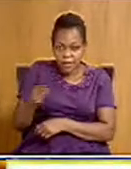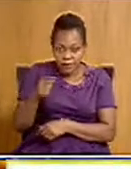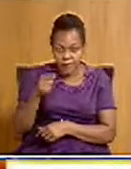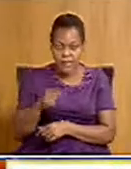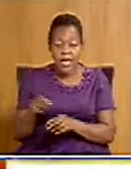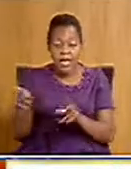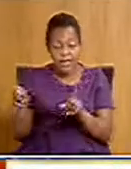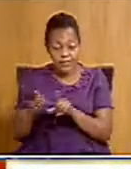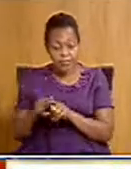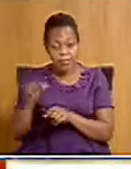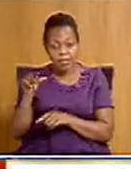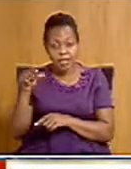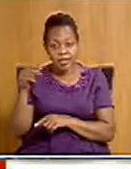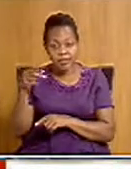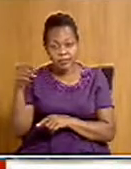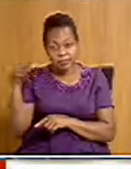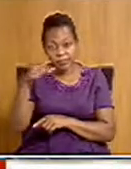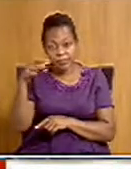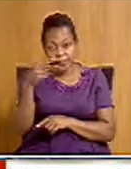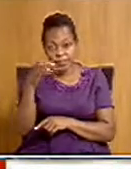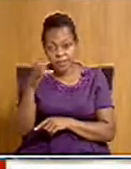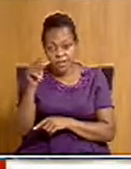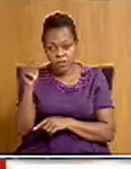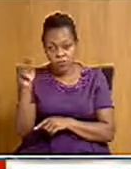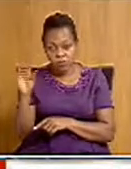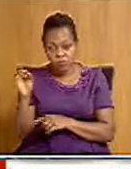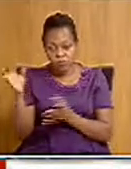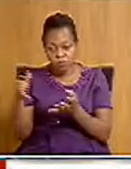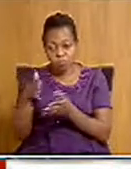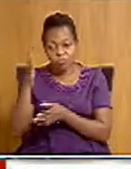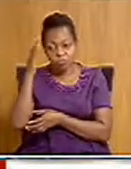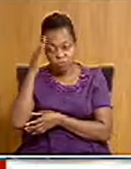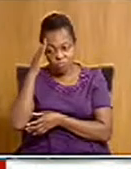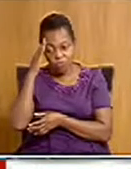kyensibye n'abageto yefe abakimanyi